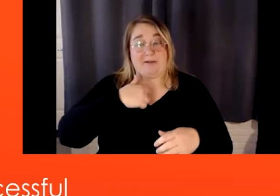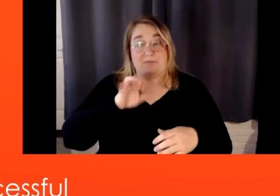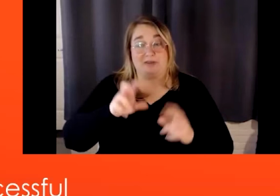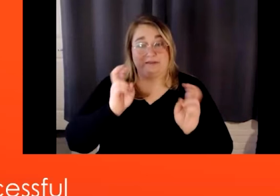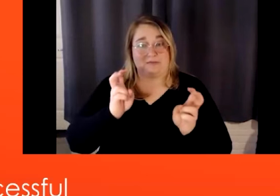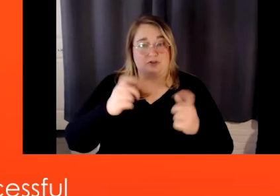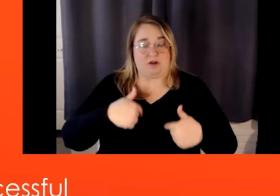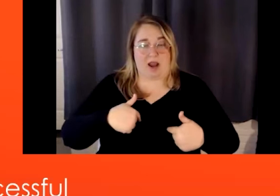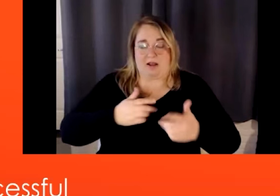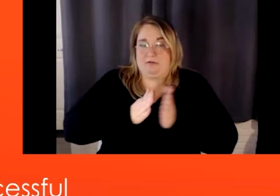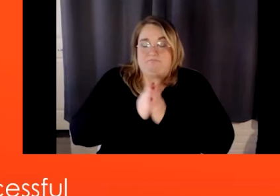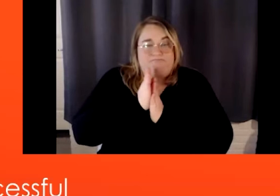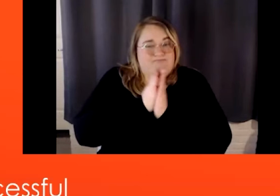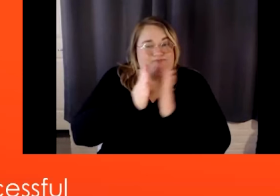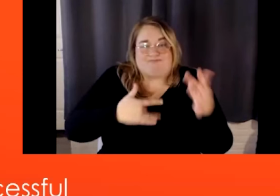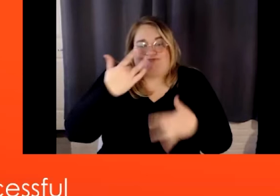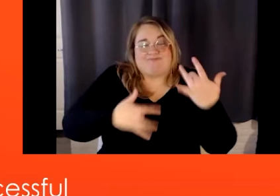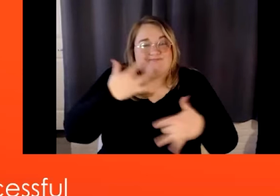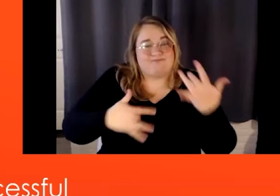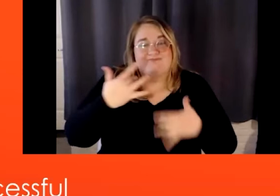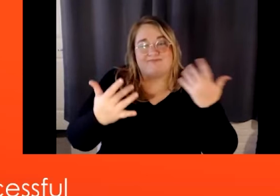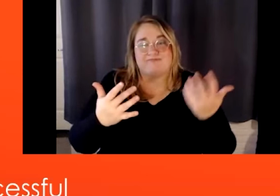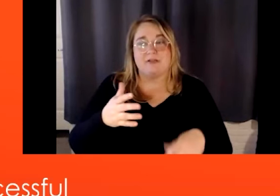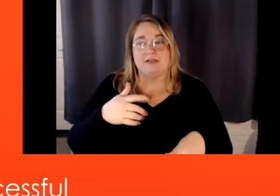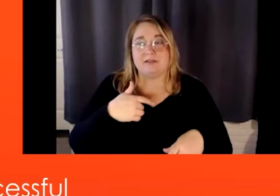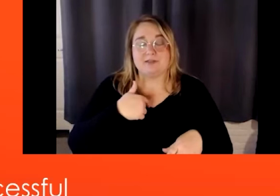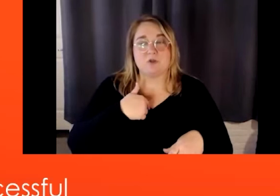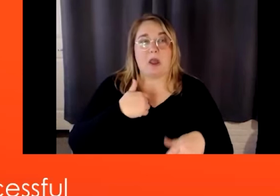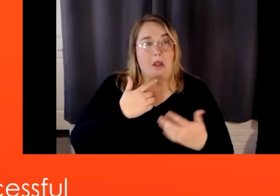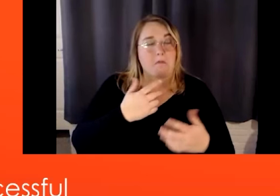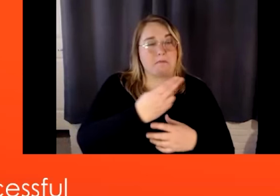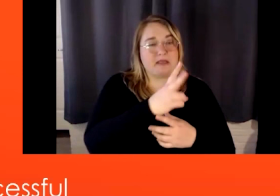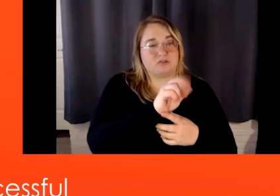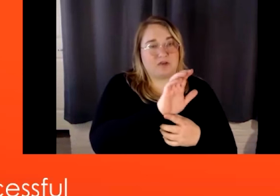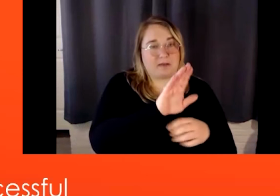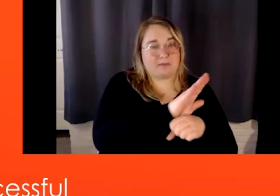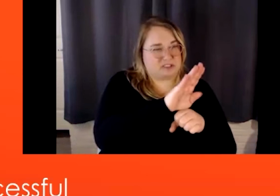on this position and doing a little transfer and getting out of the HVAC business once and for all.